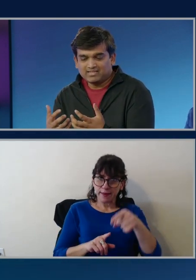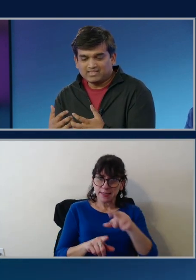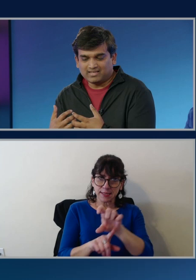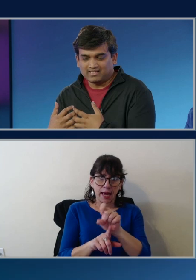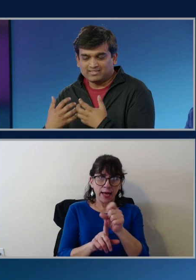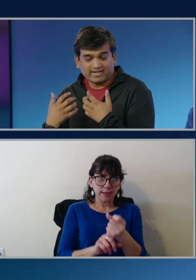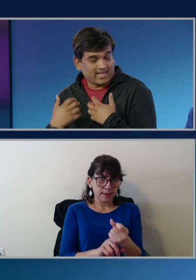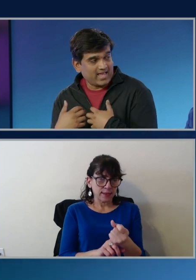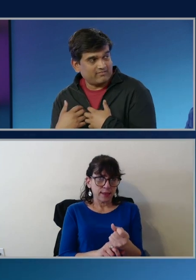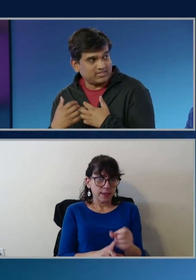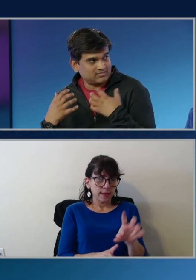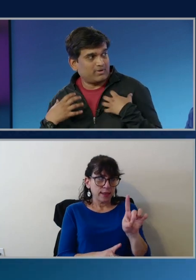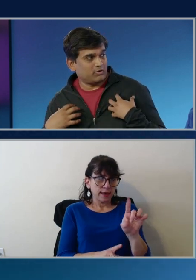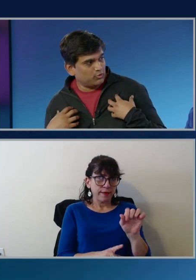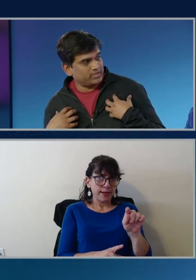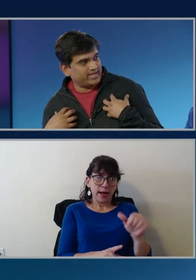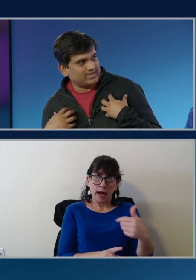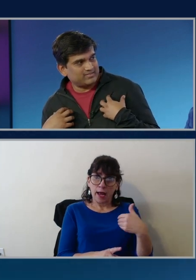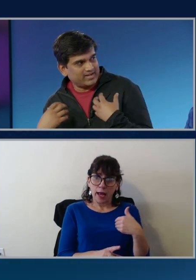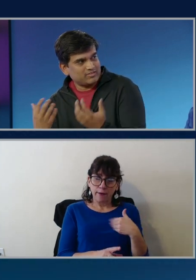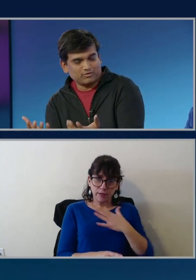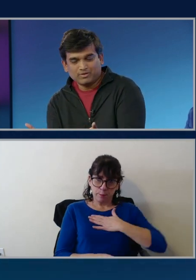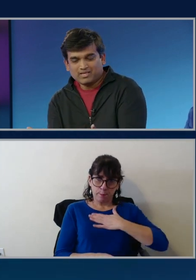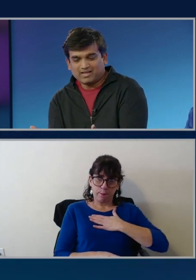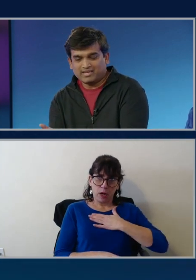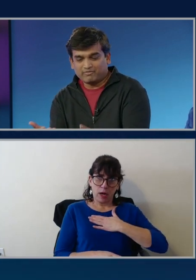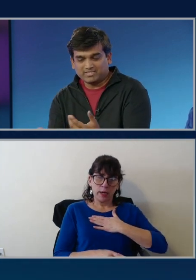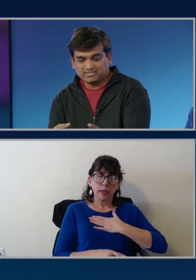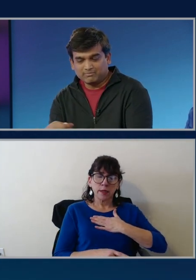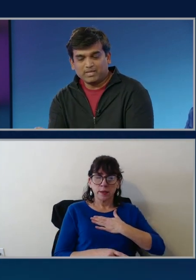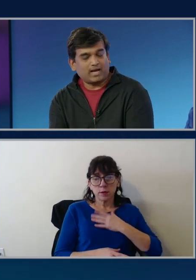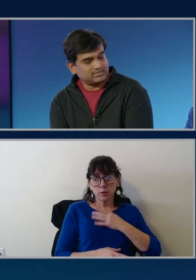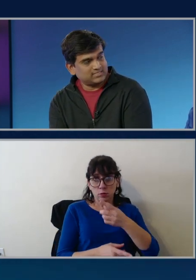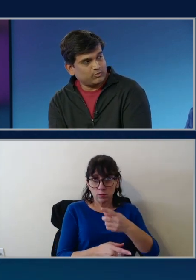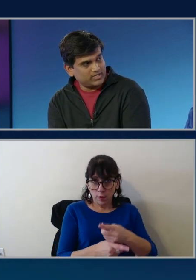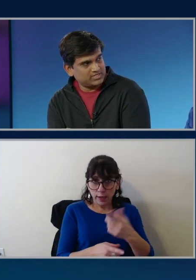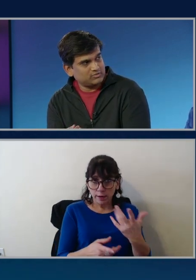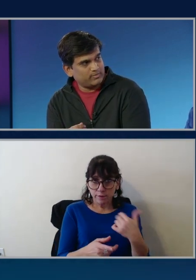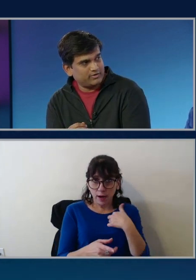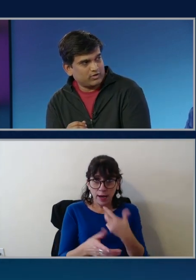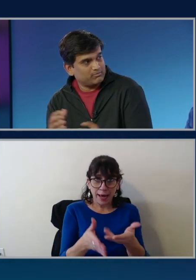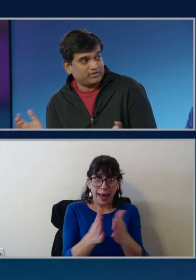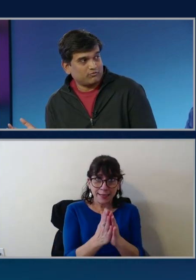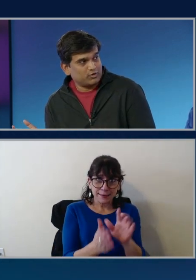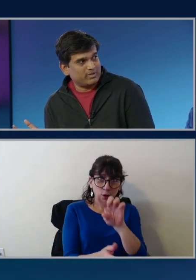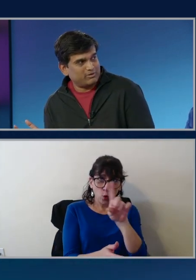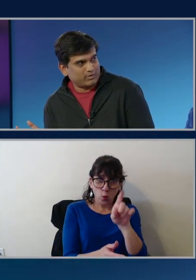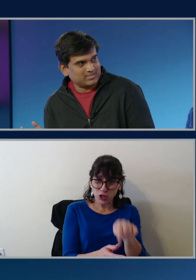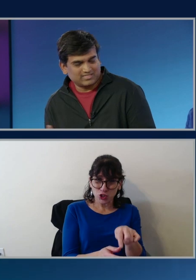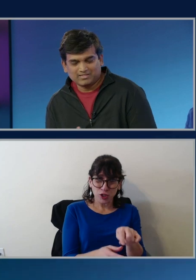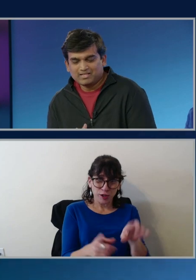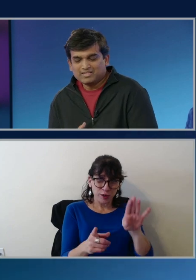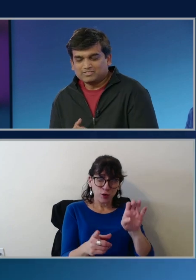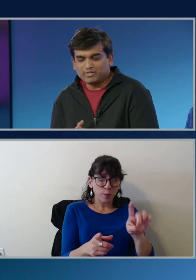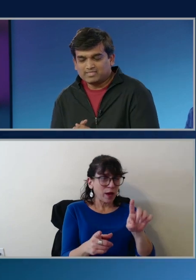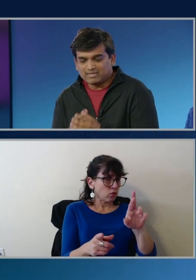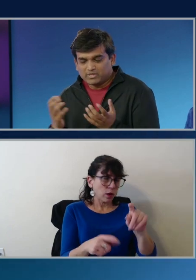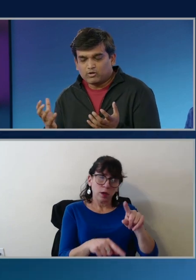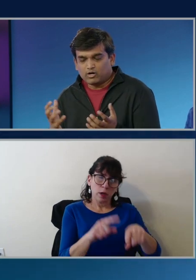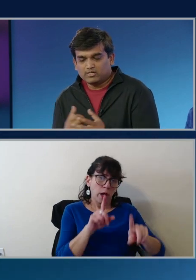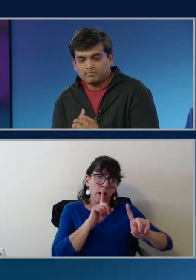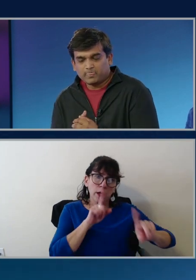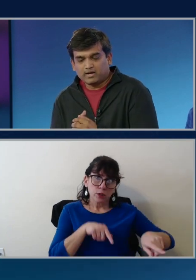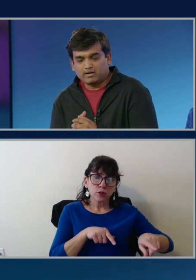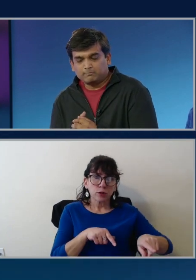data that I have is my own data, right? So if I simply ask this question to Bedrock, Bedrock won't be able to answer. Of course, it doesn't know. So there is